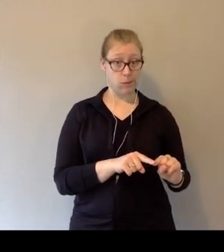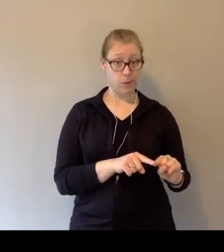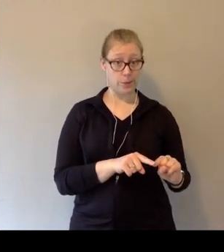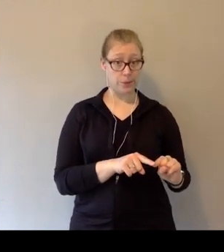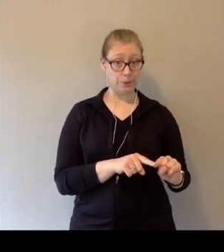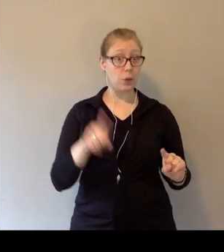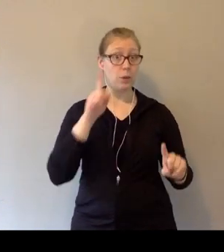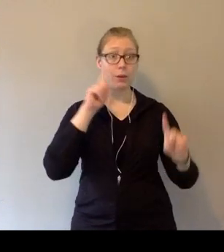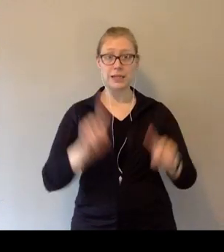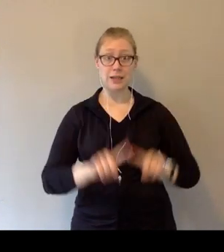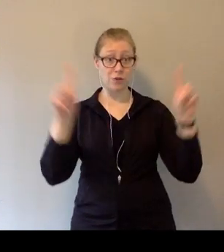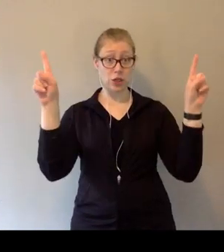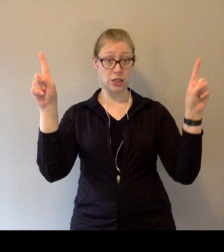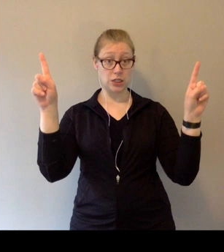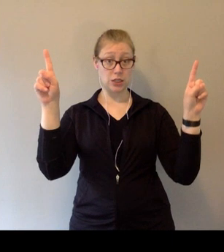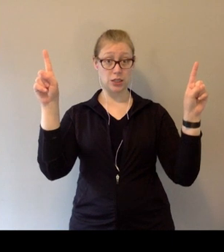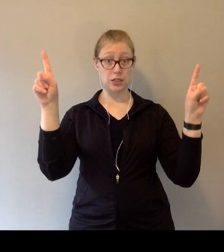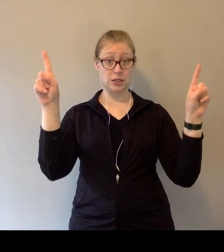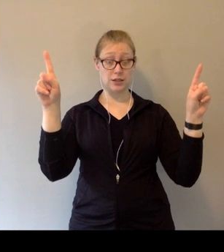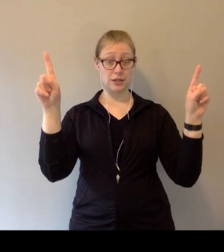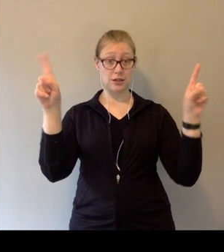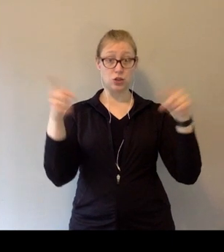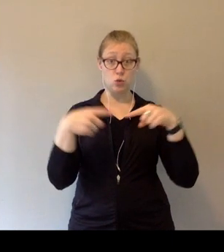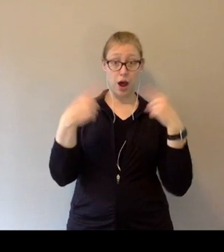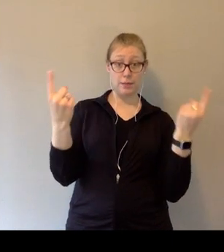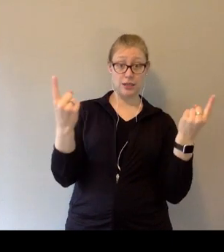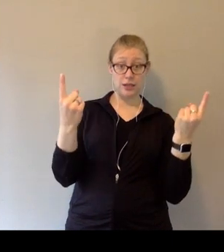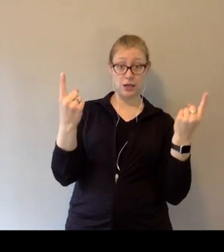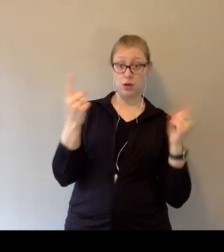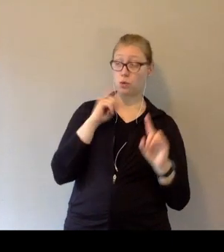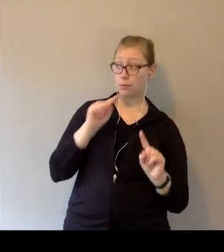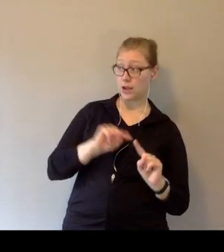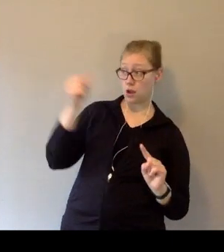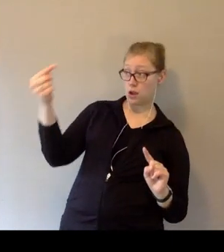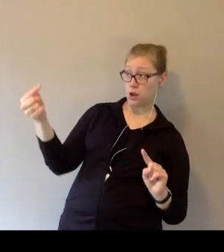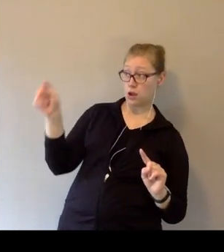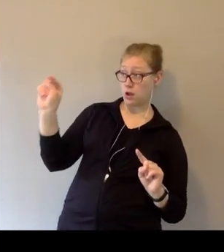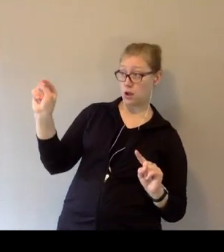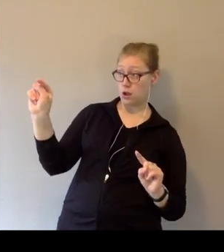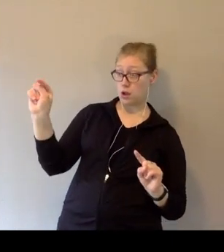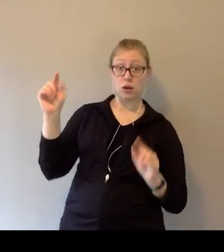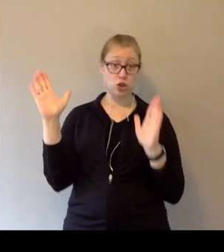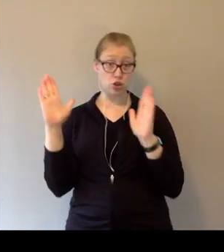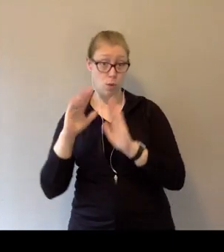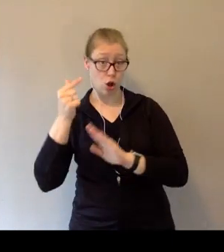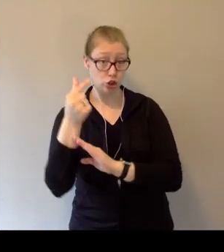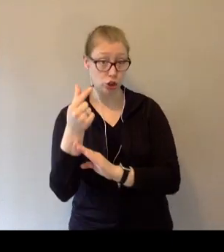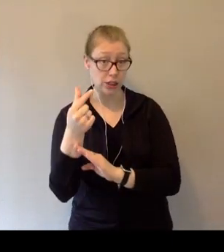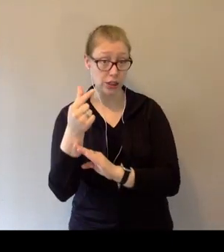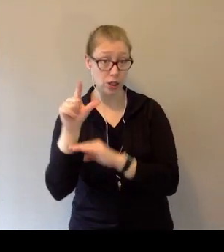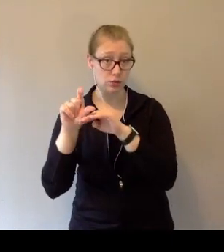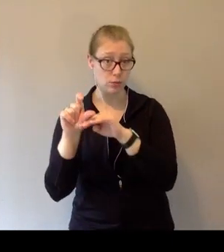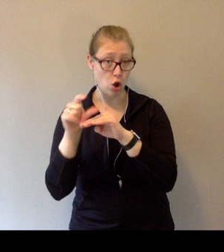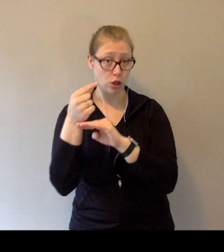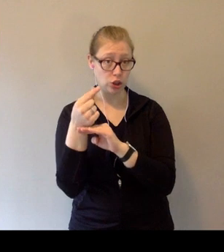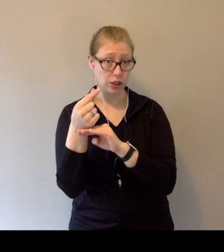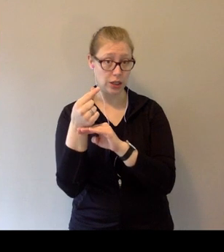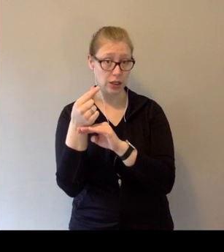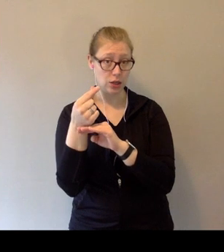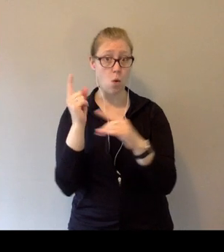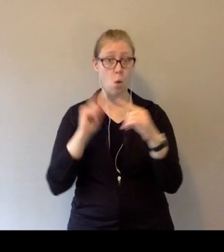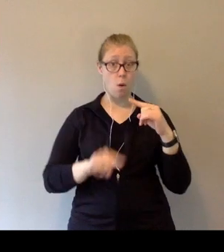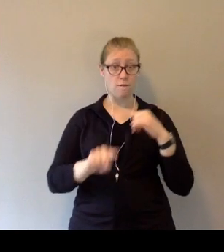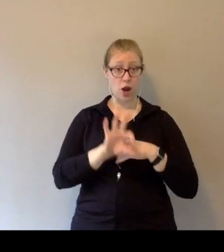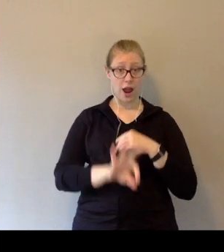it's going to be different. So the opposite over hypotenuse would be small g over F. So we can have the